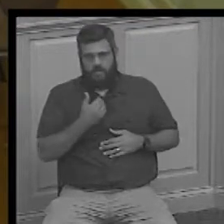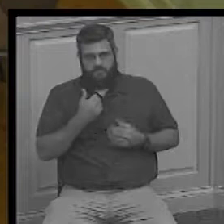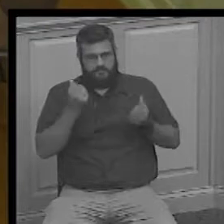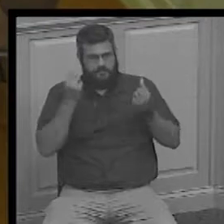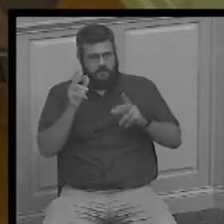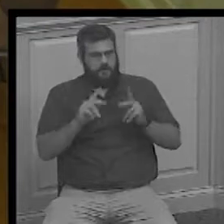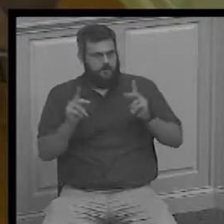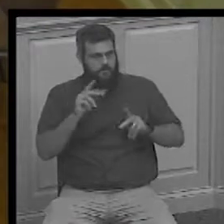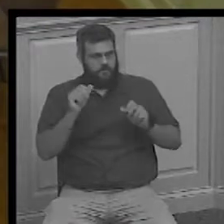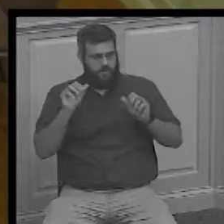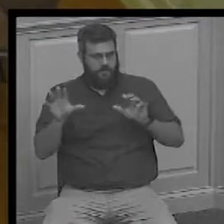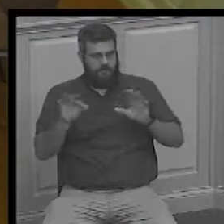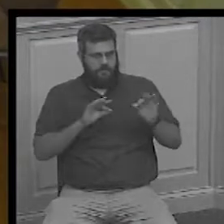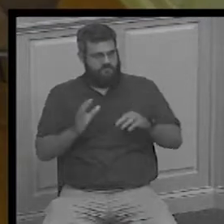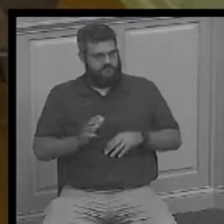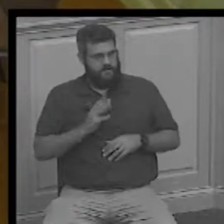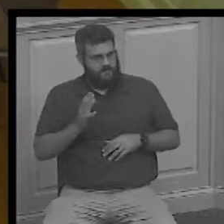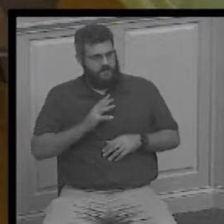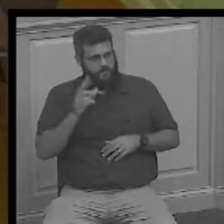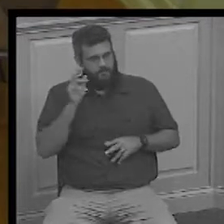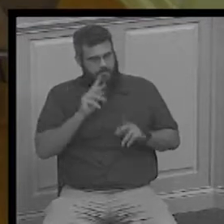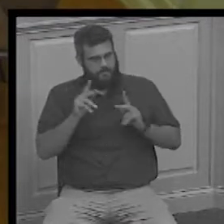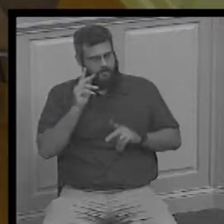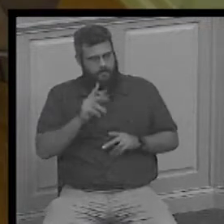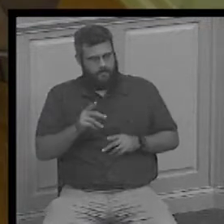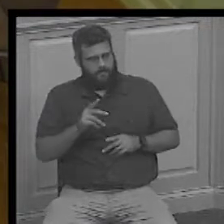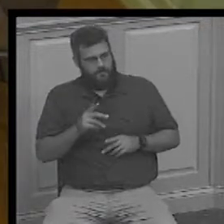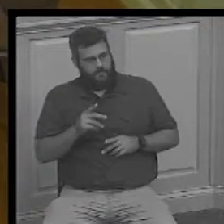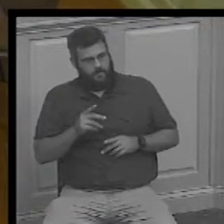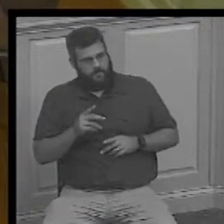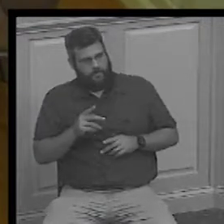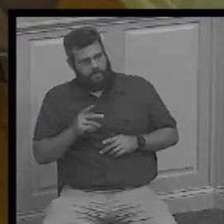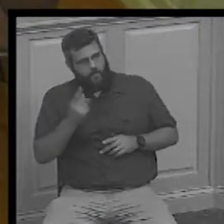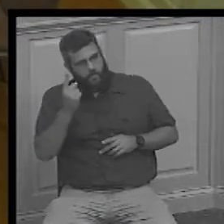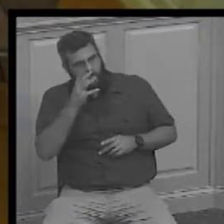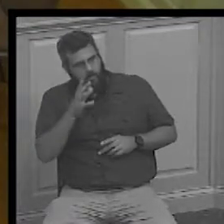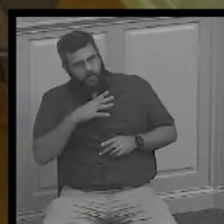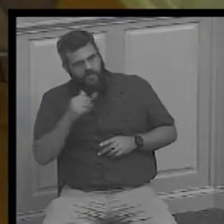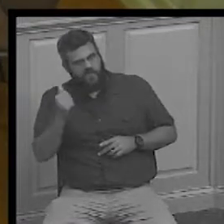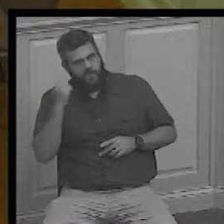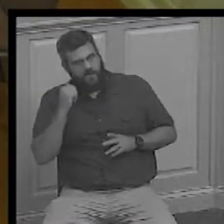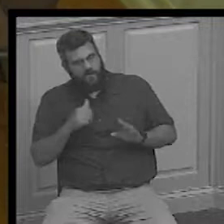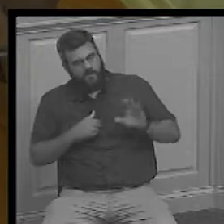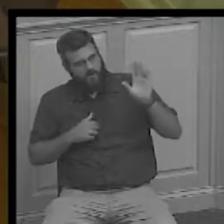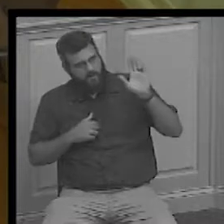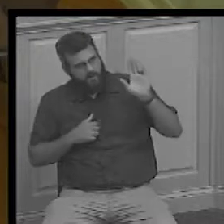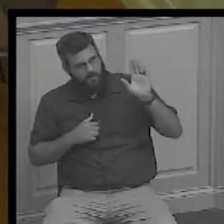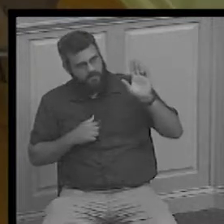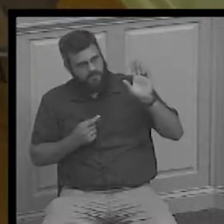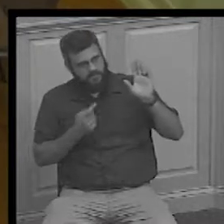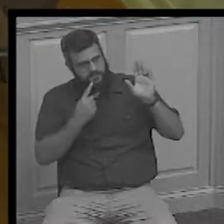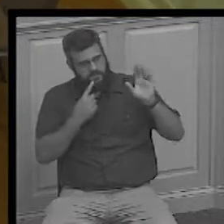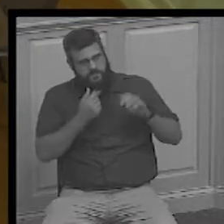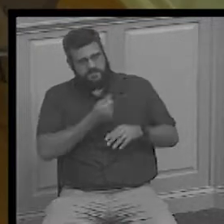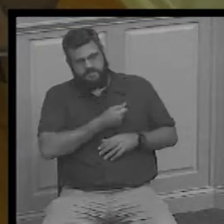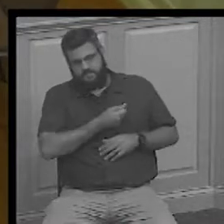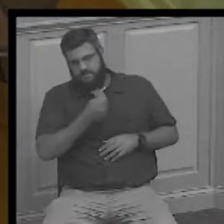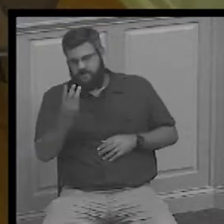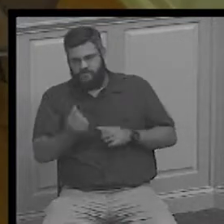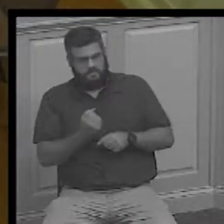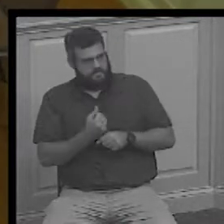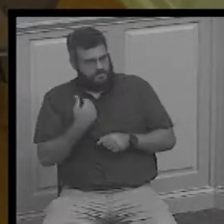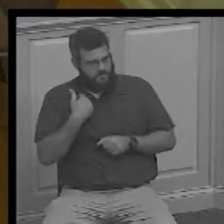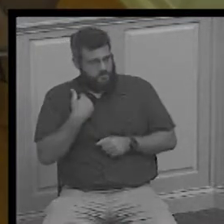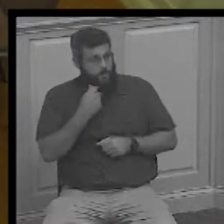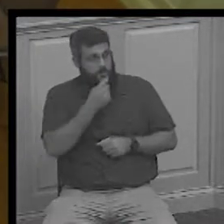people to choose Yeah. from in this community. We would And I believe decide. Mimi Becker might. A number of years ago, 2012.